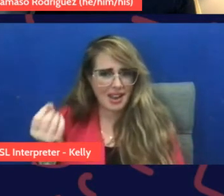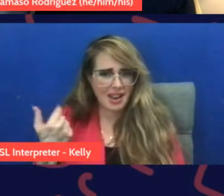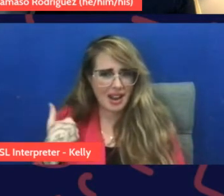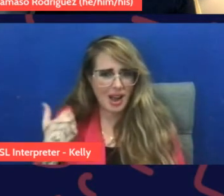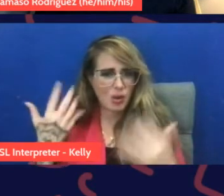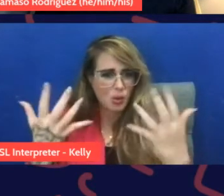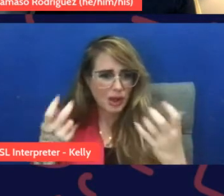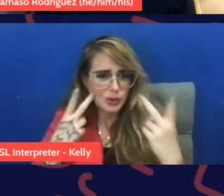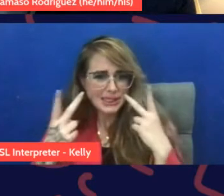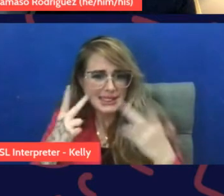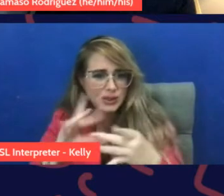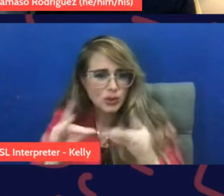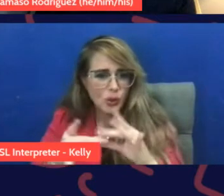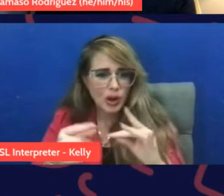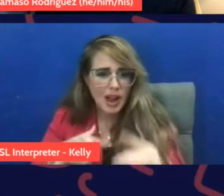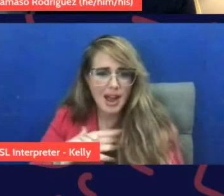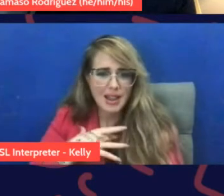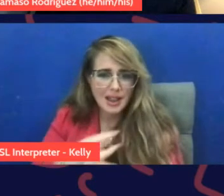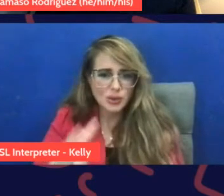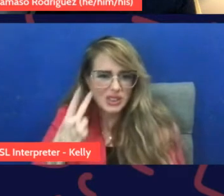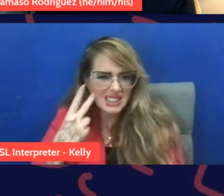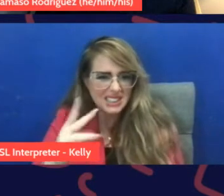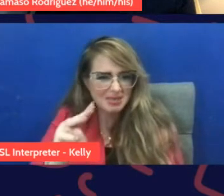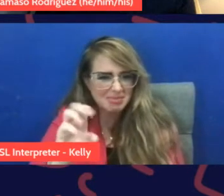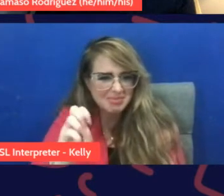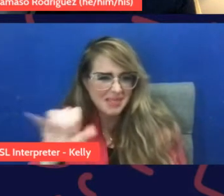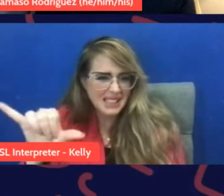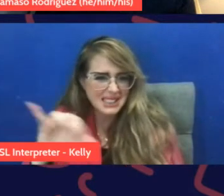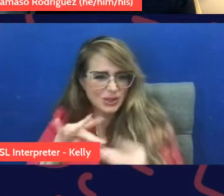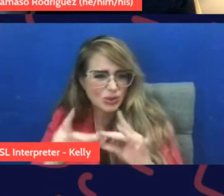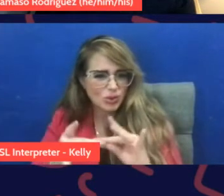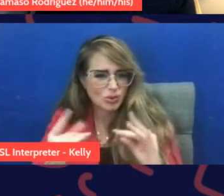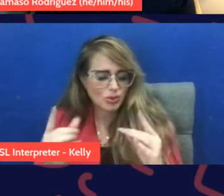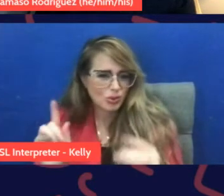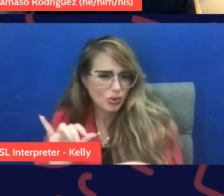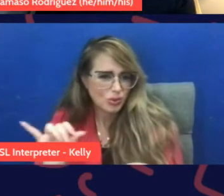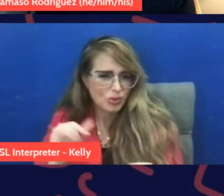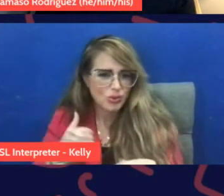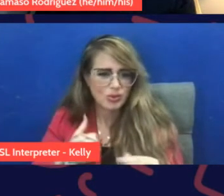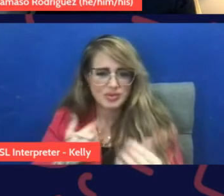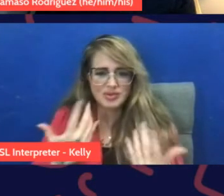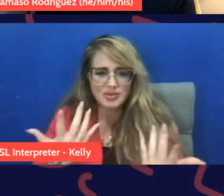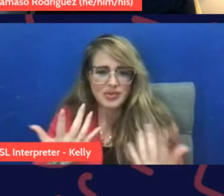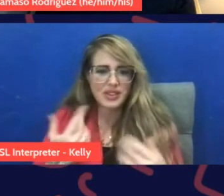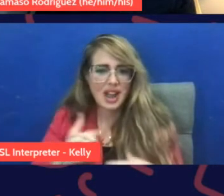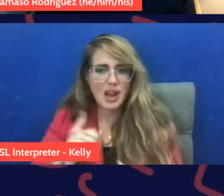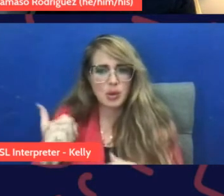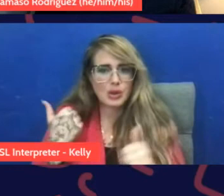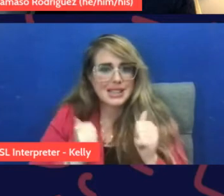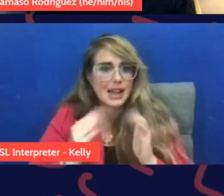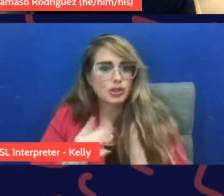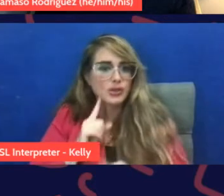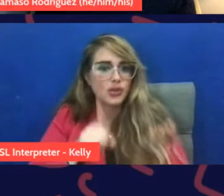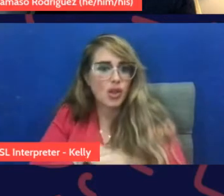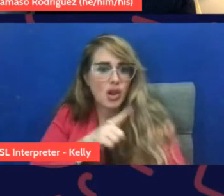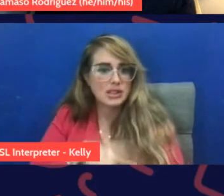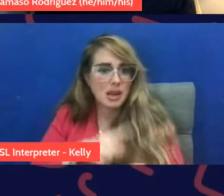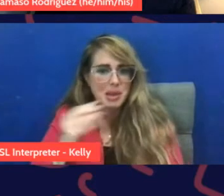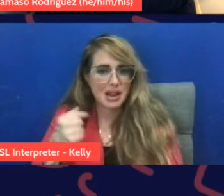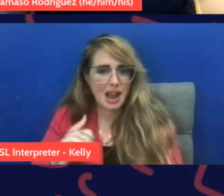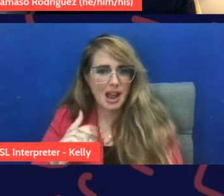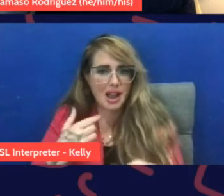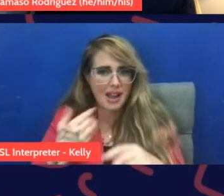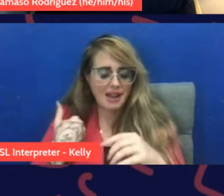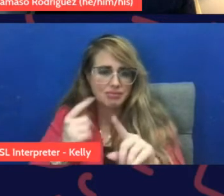I want to see stories. I like messy stories as well. And, I was an actor for a really long time, and I played